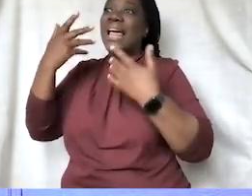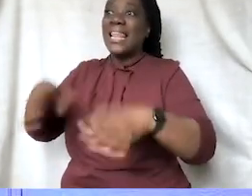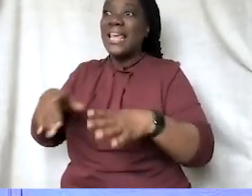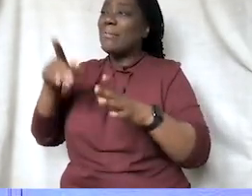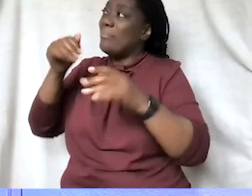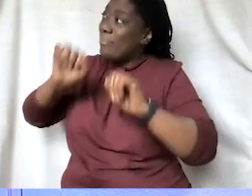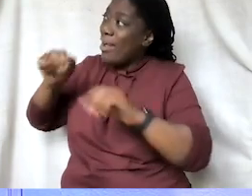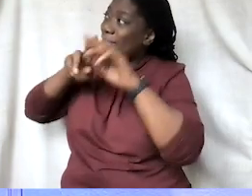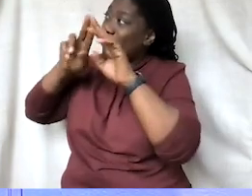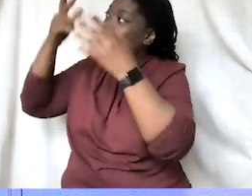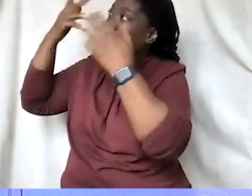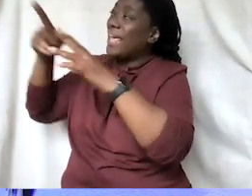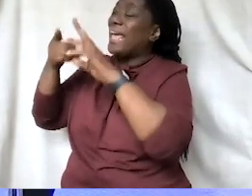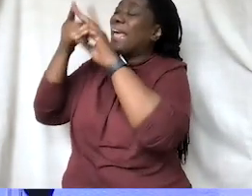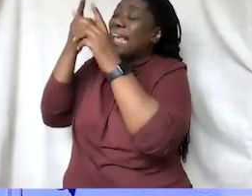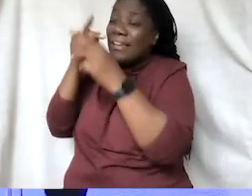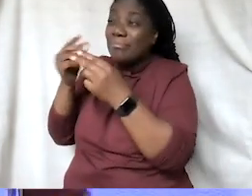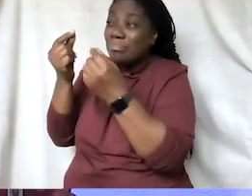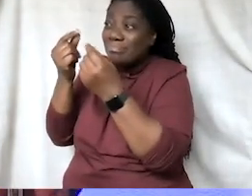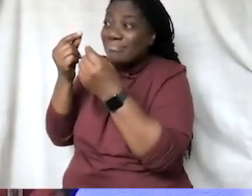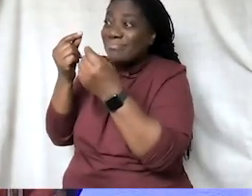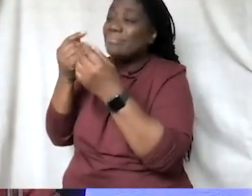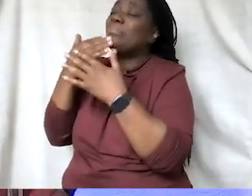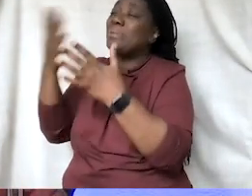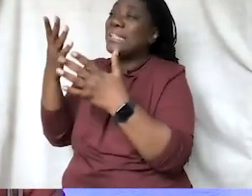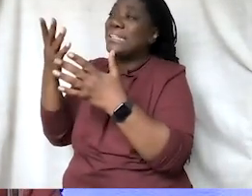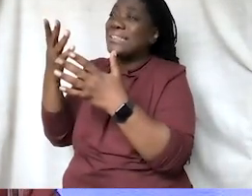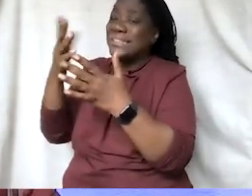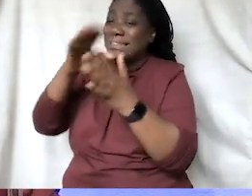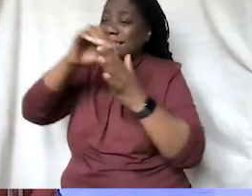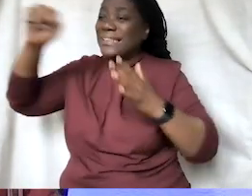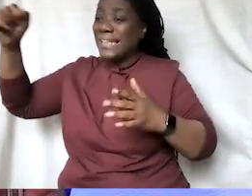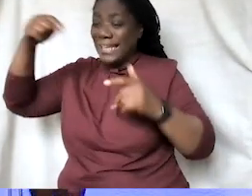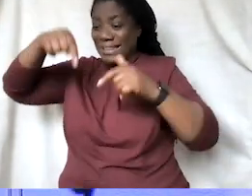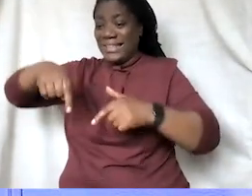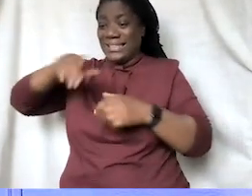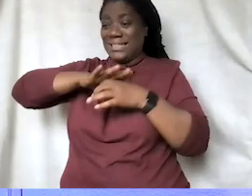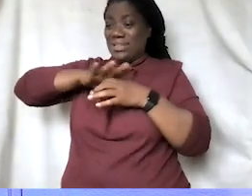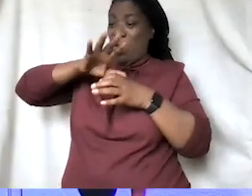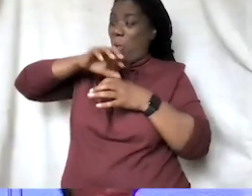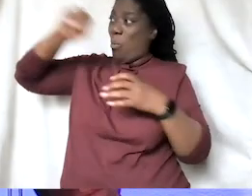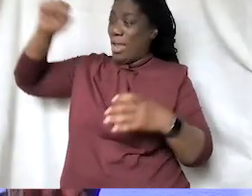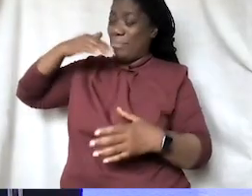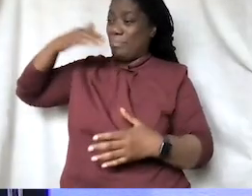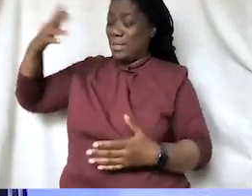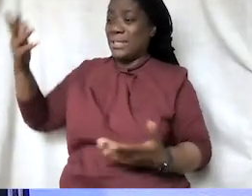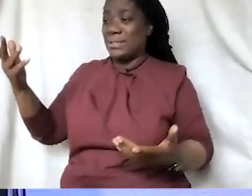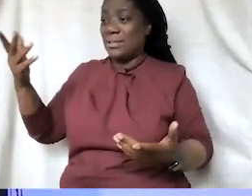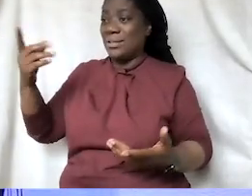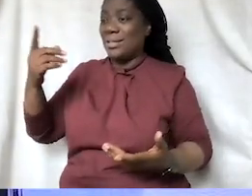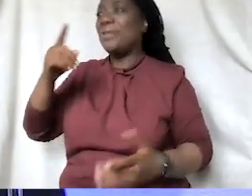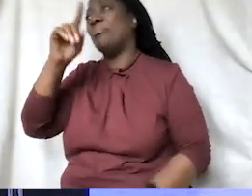me. Nevertheless, not as I will, but as thy will be done." Thank God that